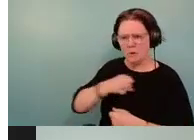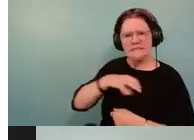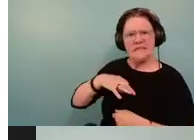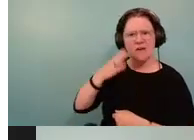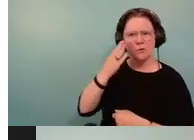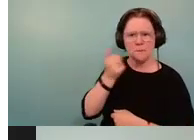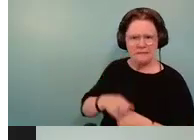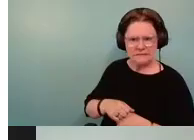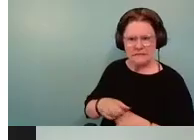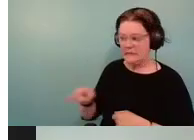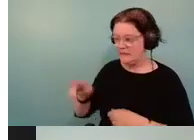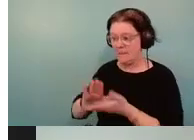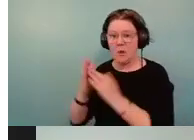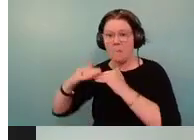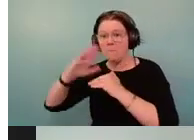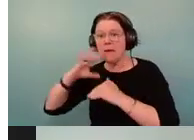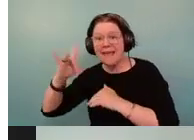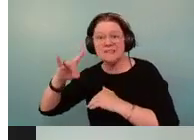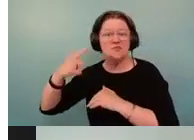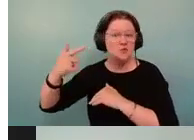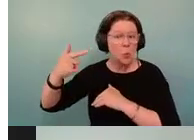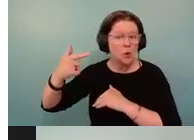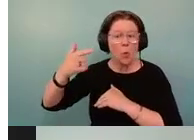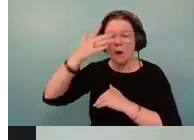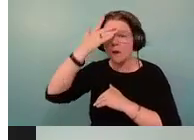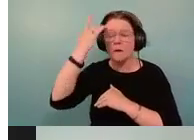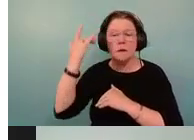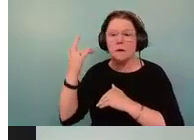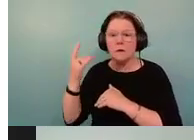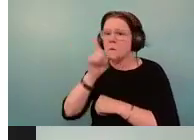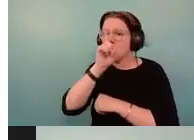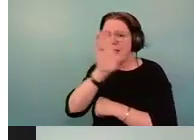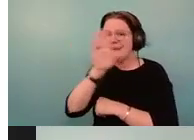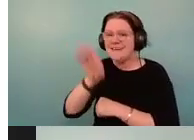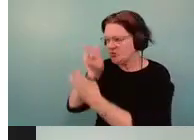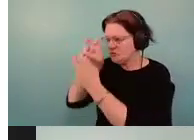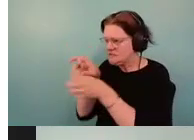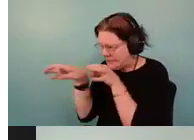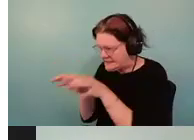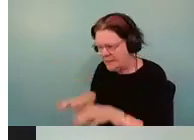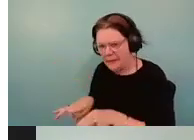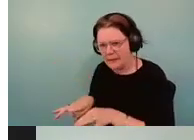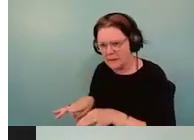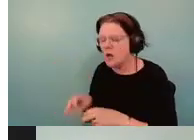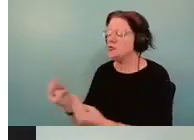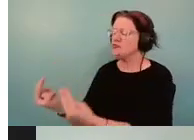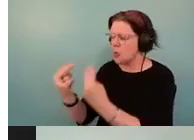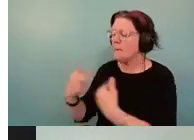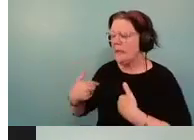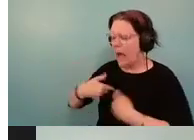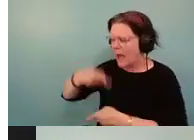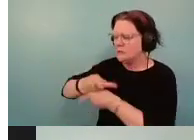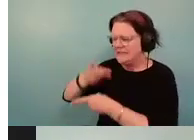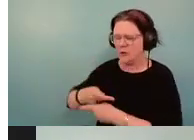And as they age, each factor, there's another person in their life that says, just look to me and I'll tell you what's best for